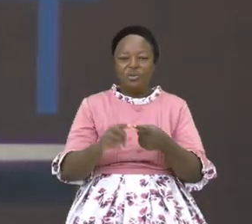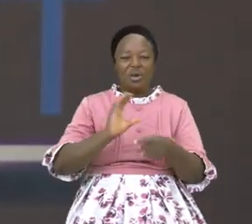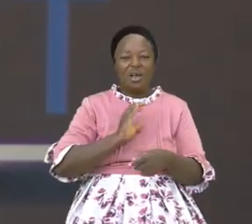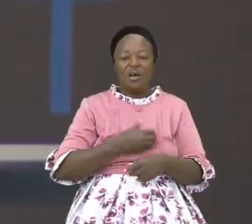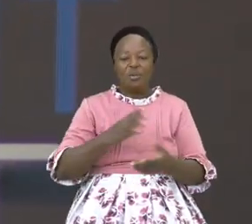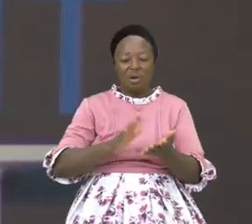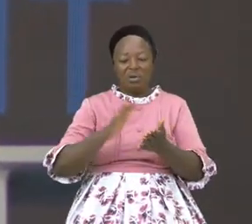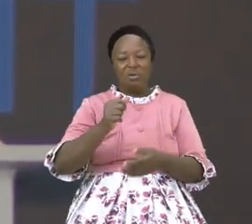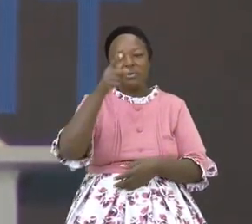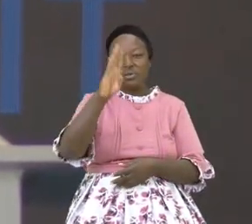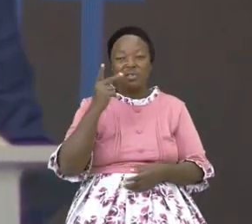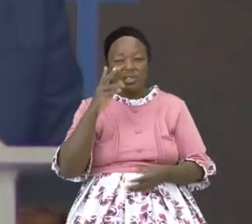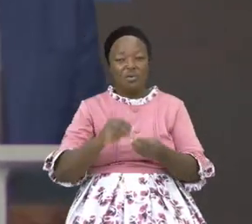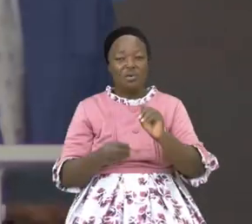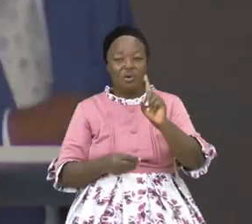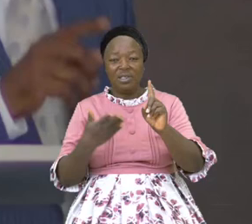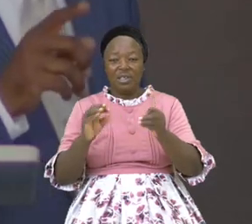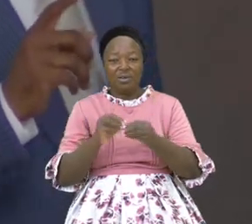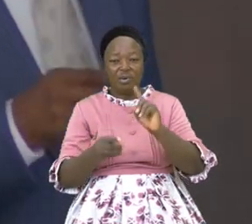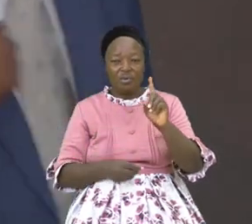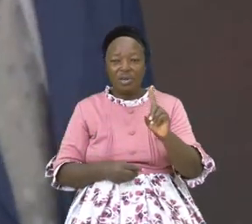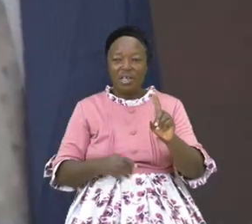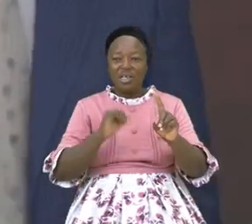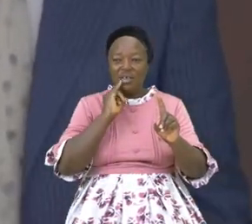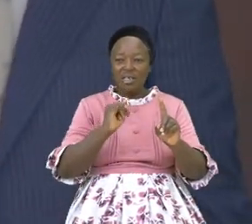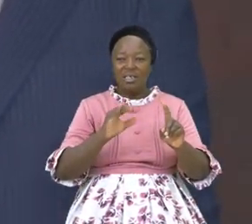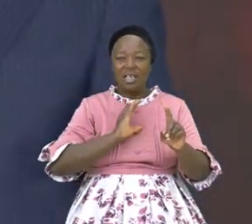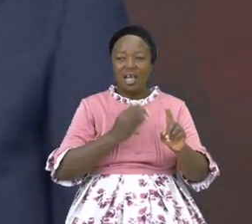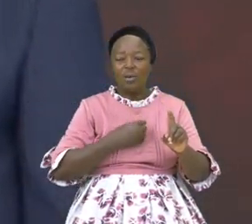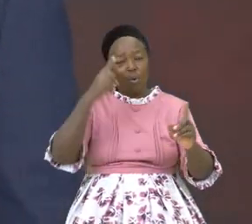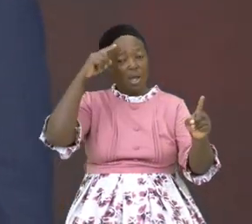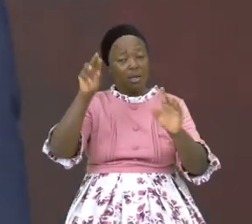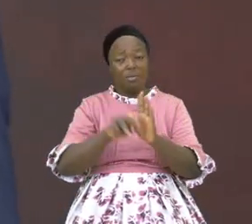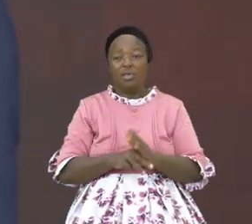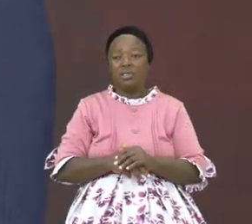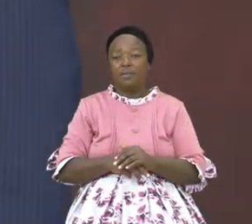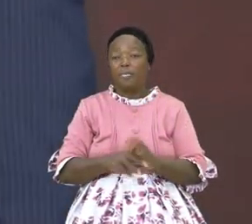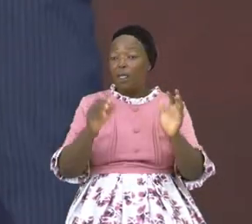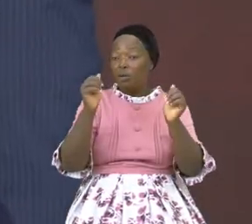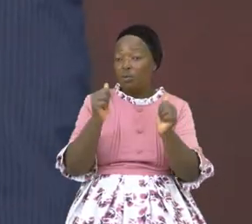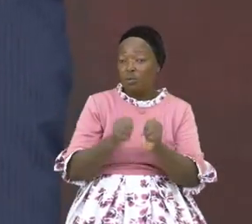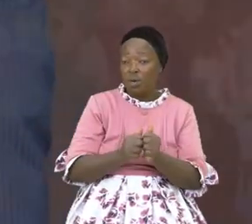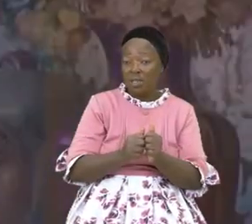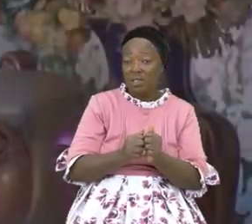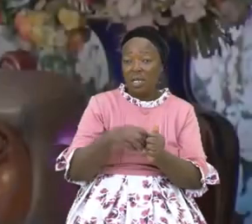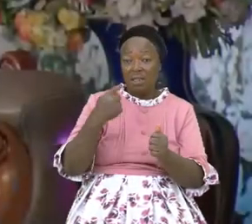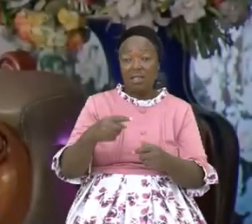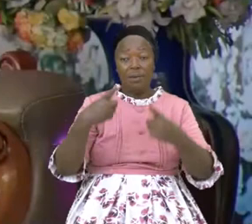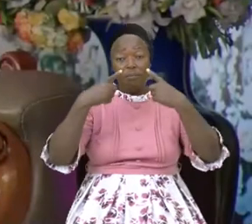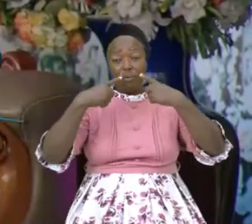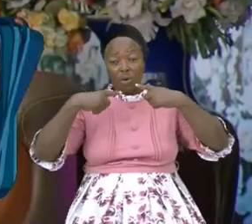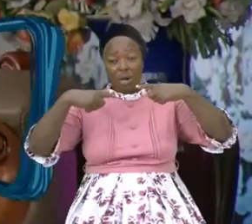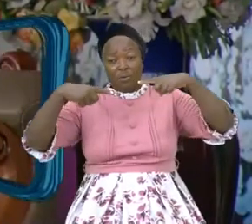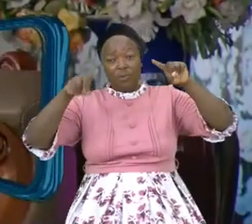Look at number one there. Number one is our agreement with the pronouncement of